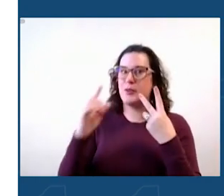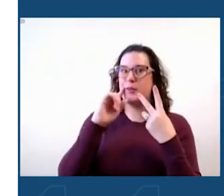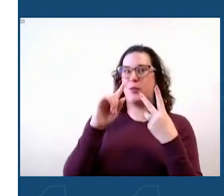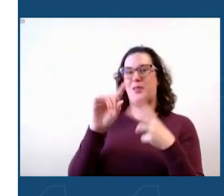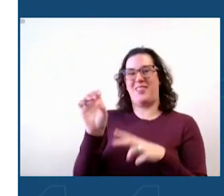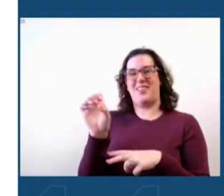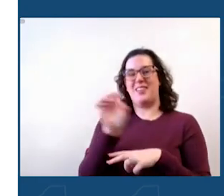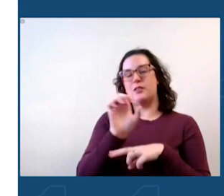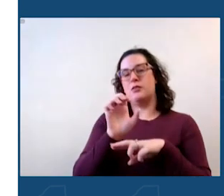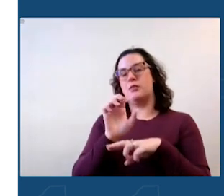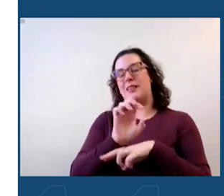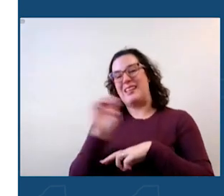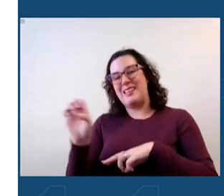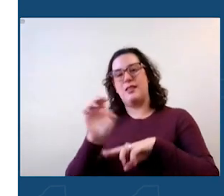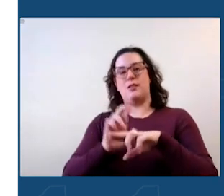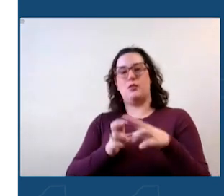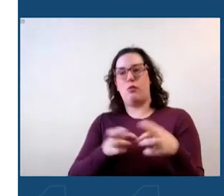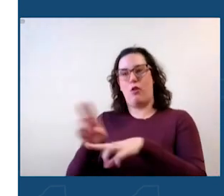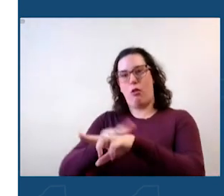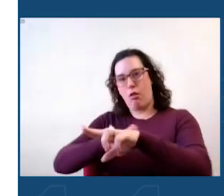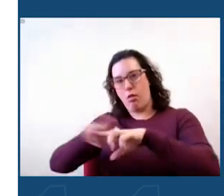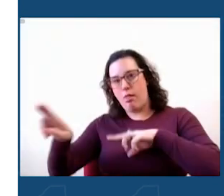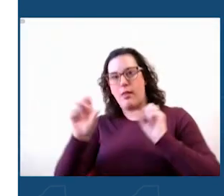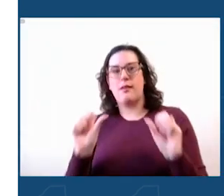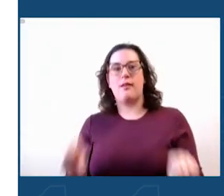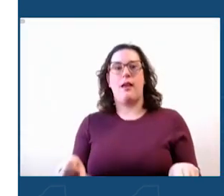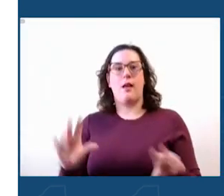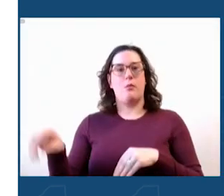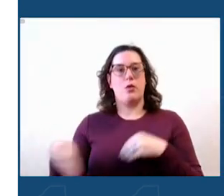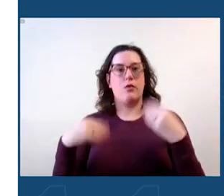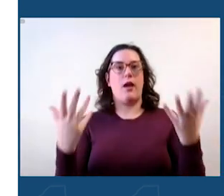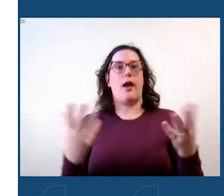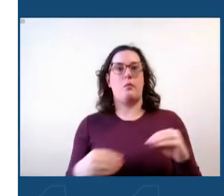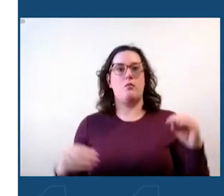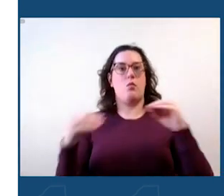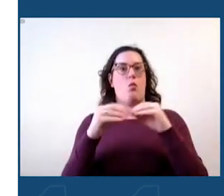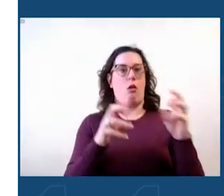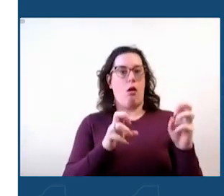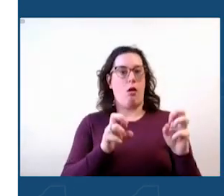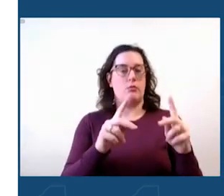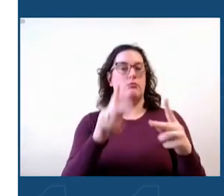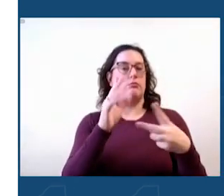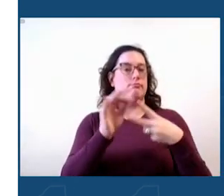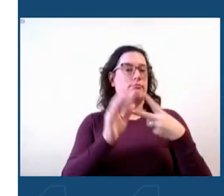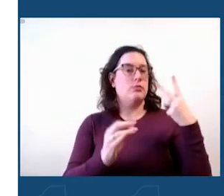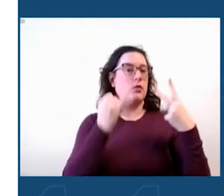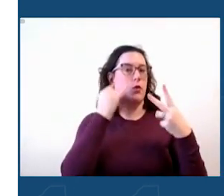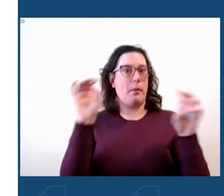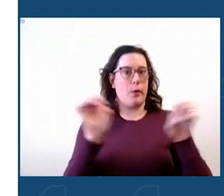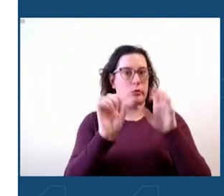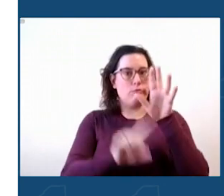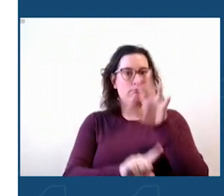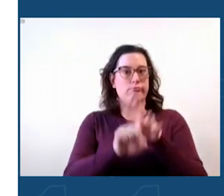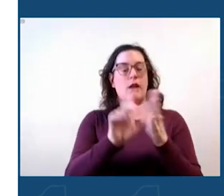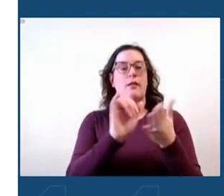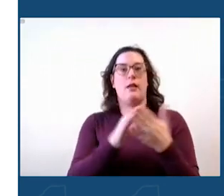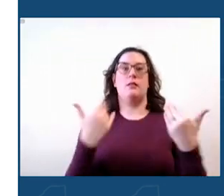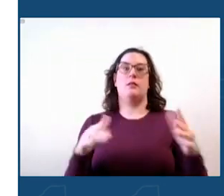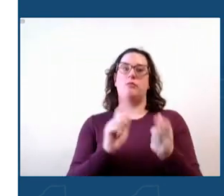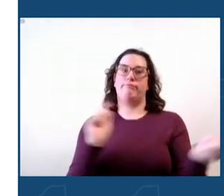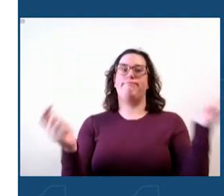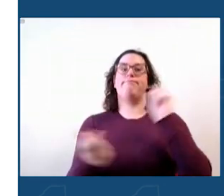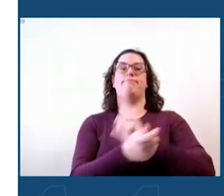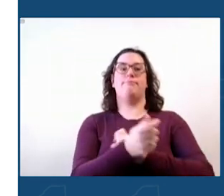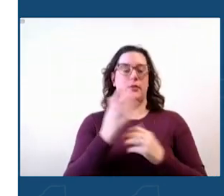provide redundancy in the event of an emergency. That's an incredible transformative moment, and we're going to get that